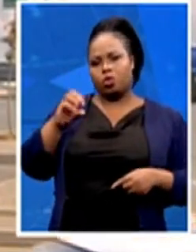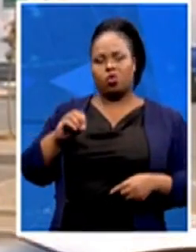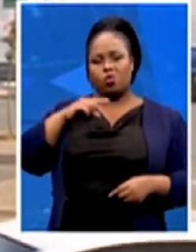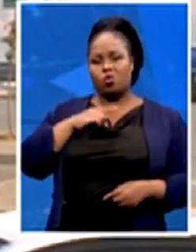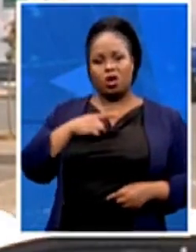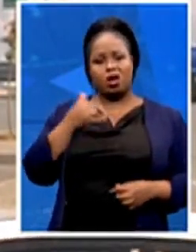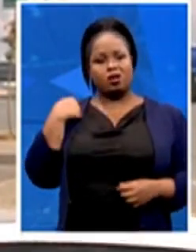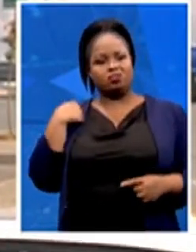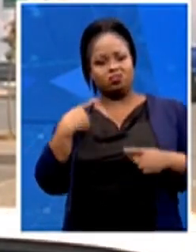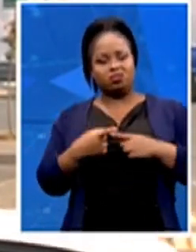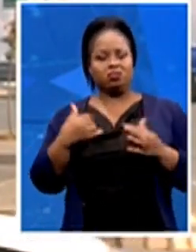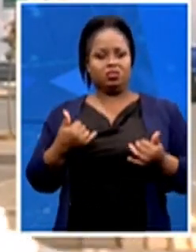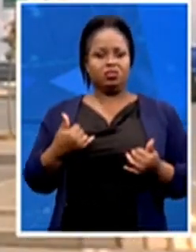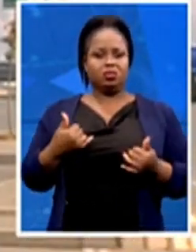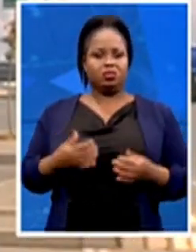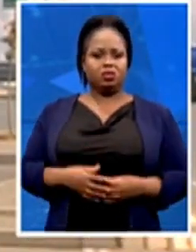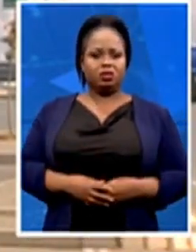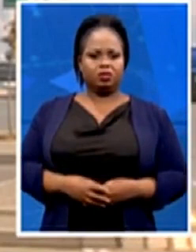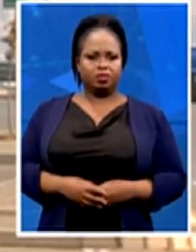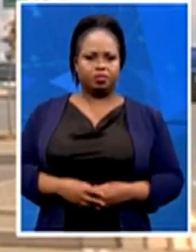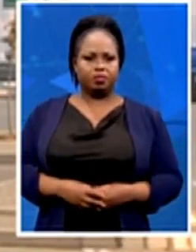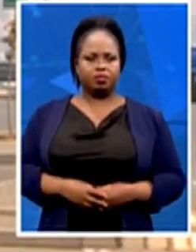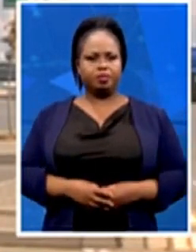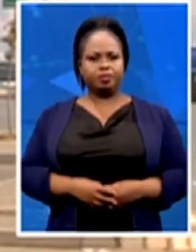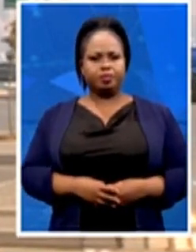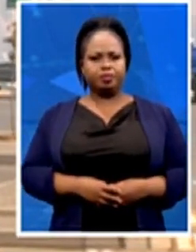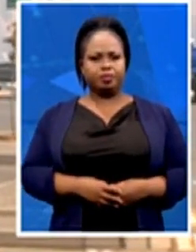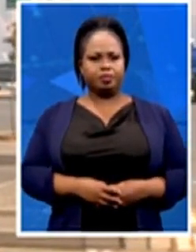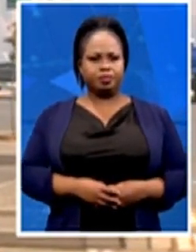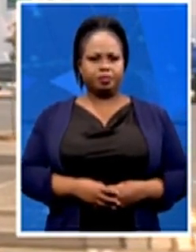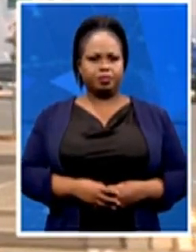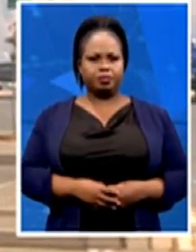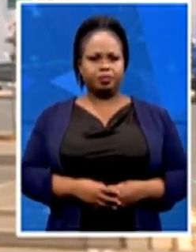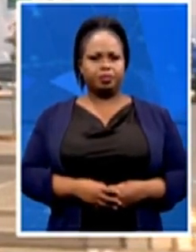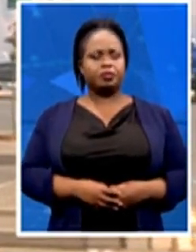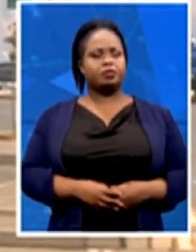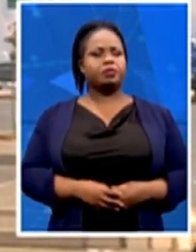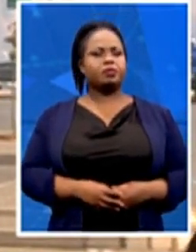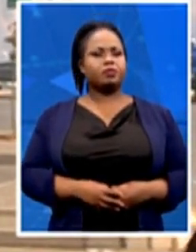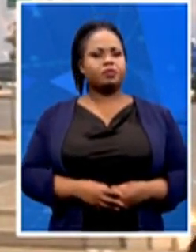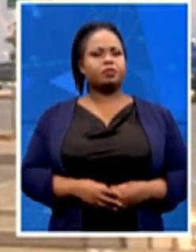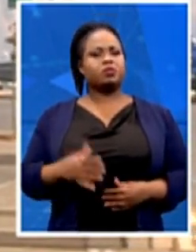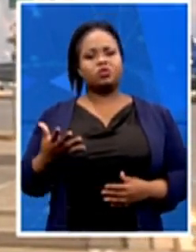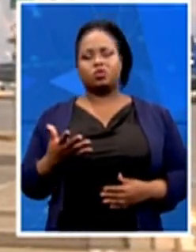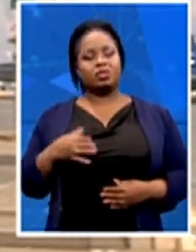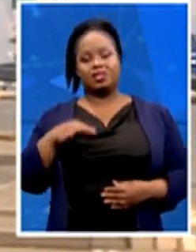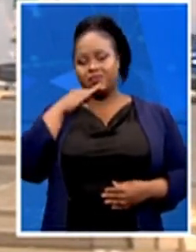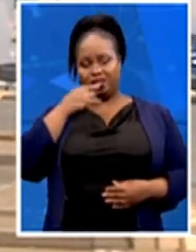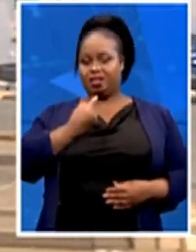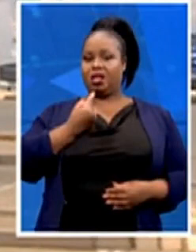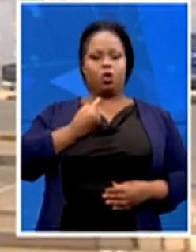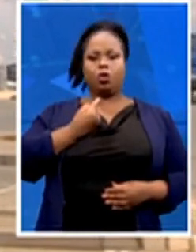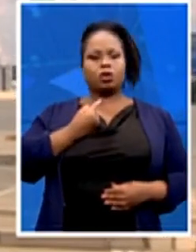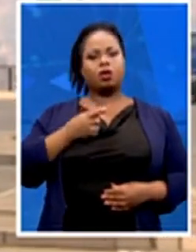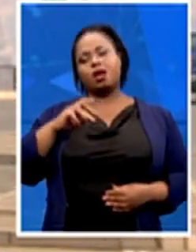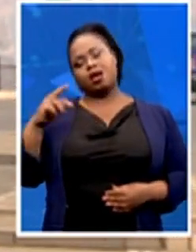the way it has been restarted around that. So it's not only me. There's all men and women that they stood up